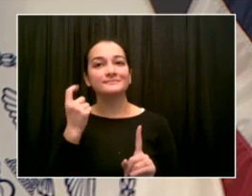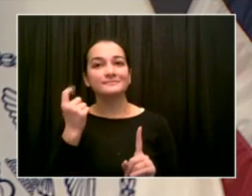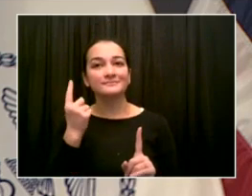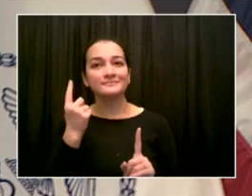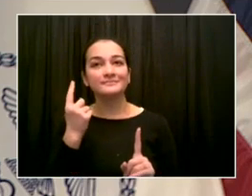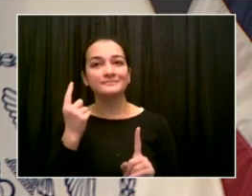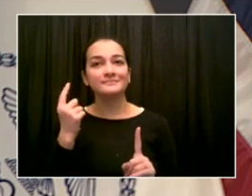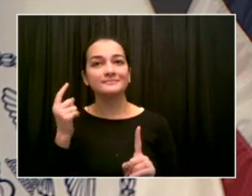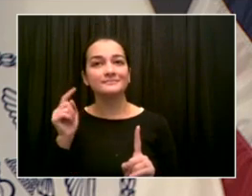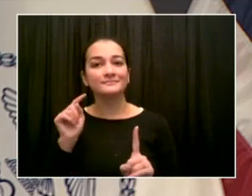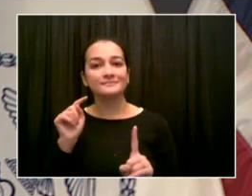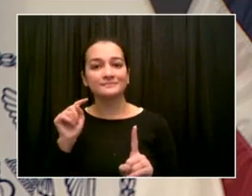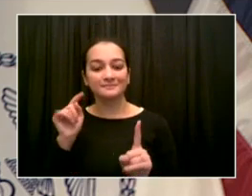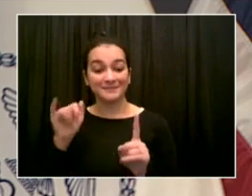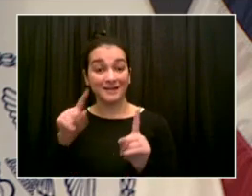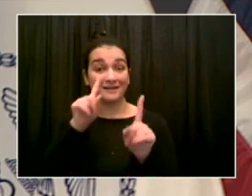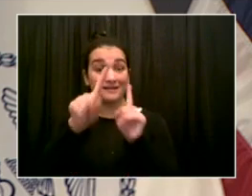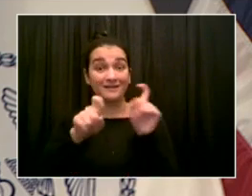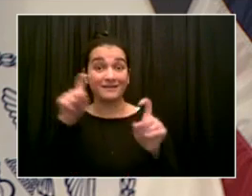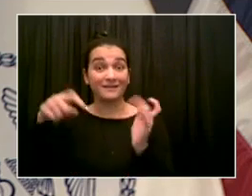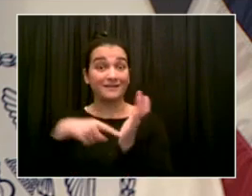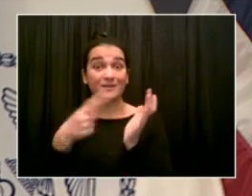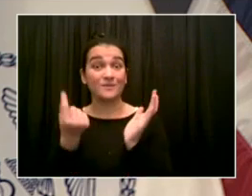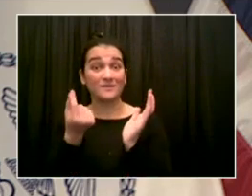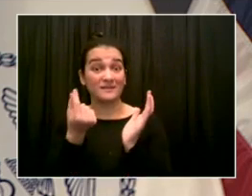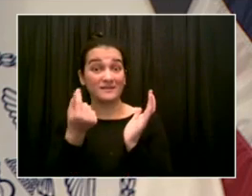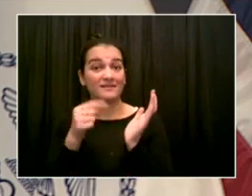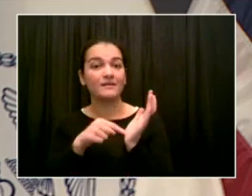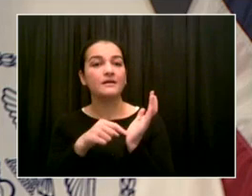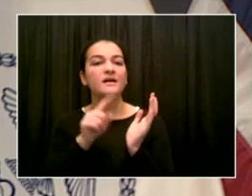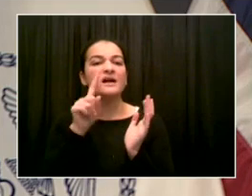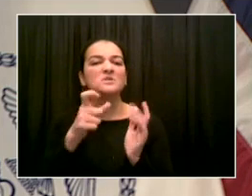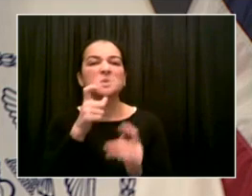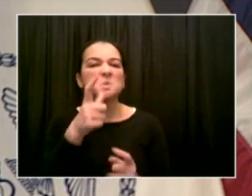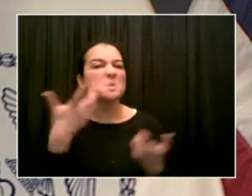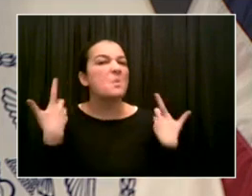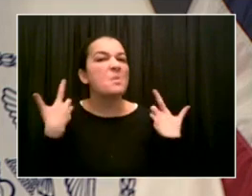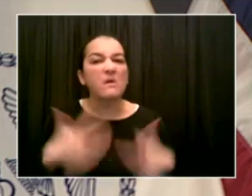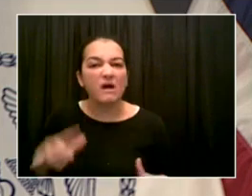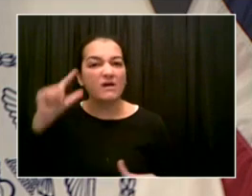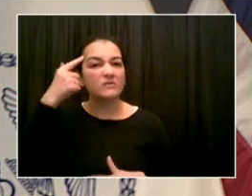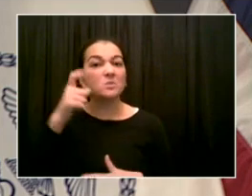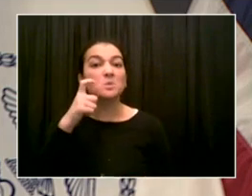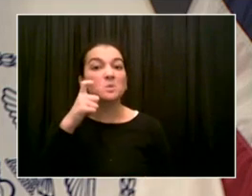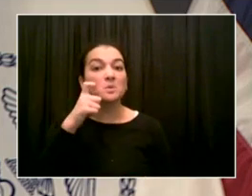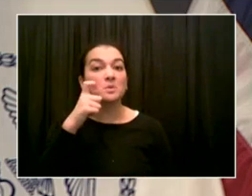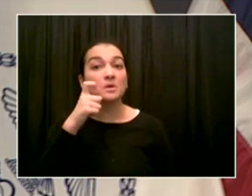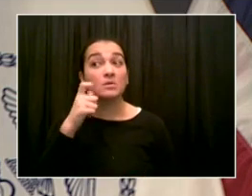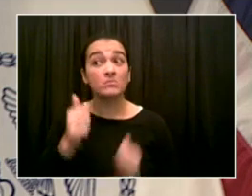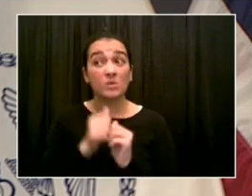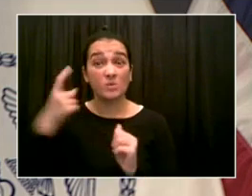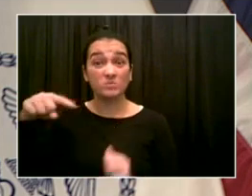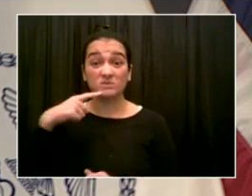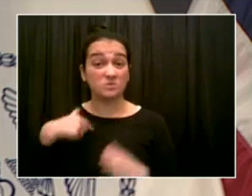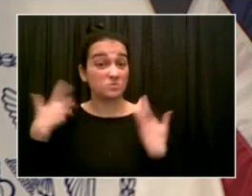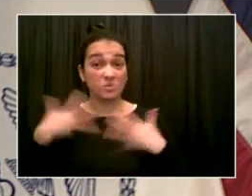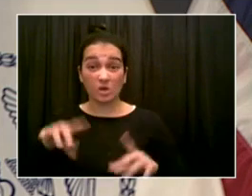of becoming the country's first ever Black female governor. Given those factors, why do you think you should even consider joining the